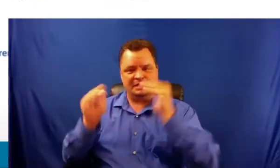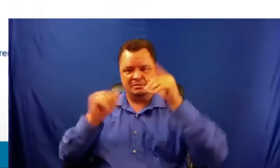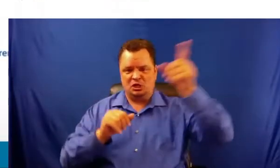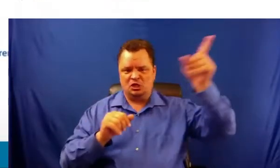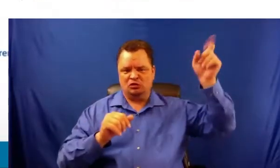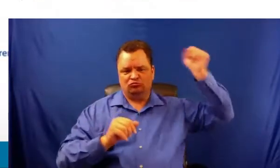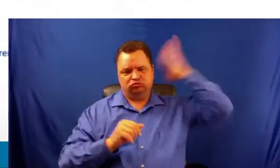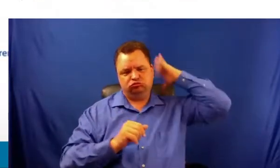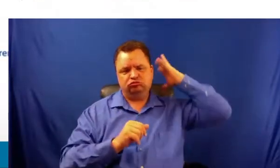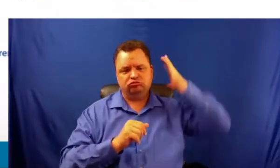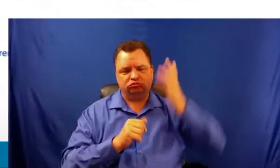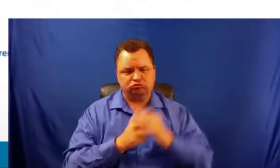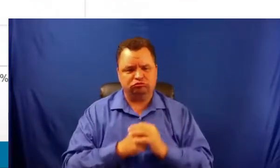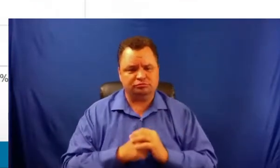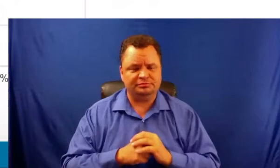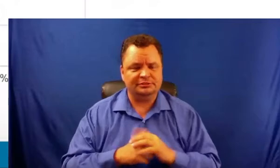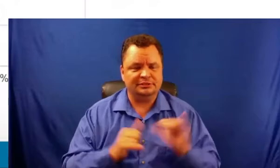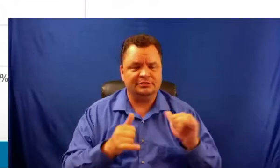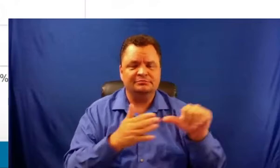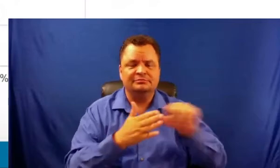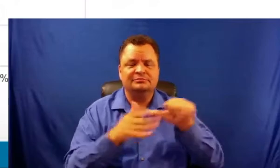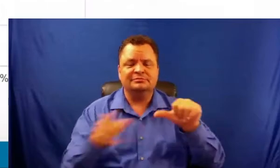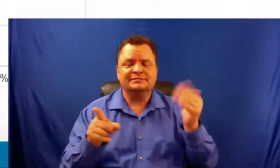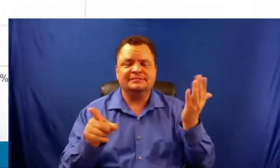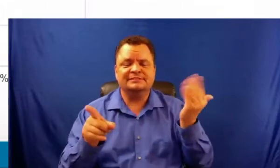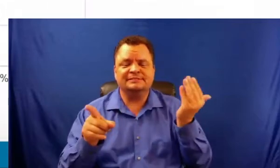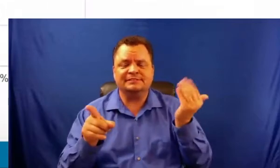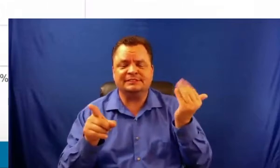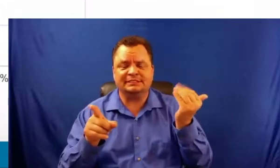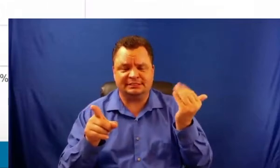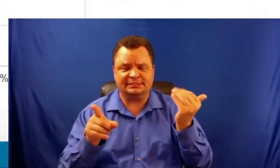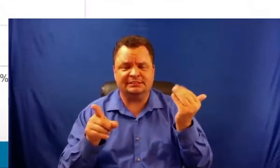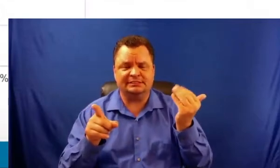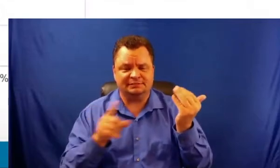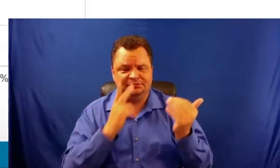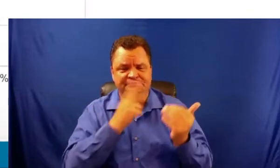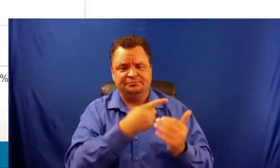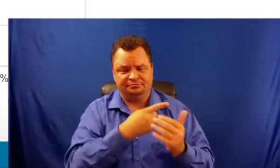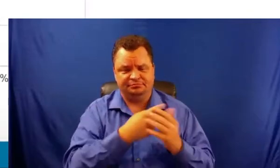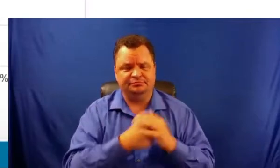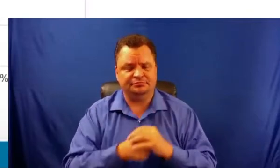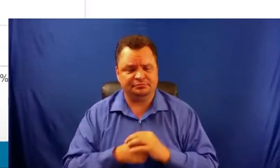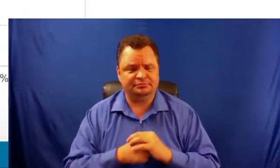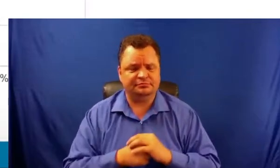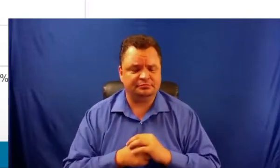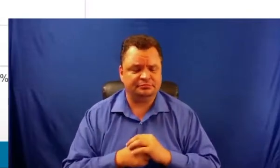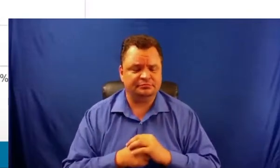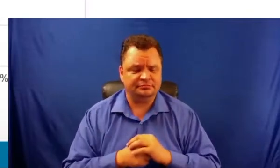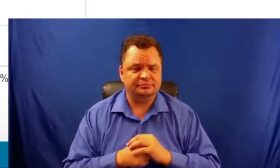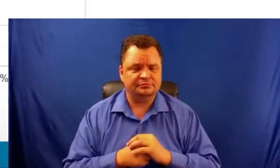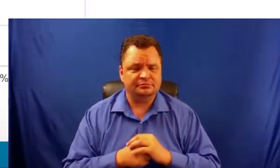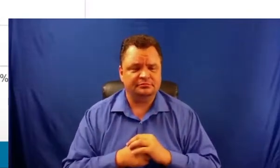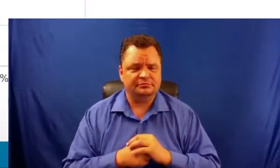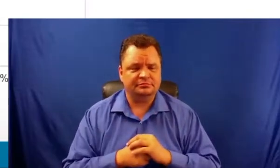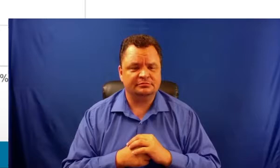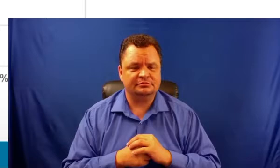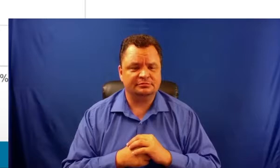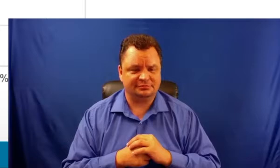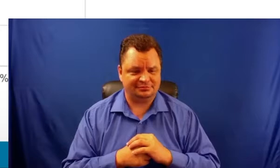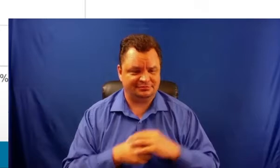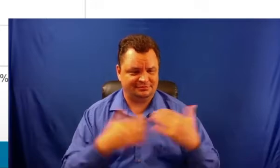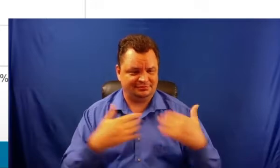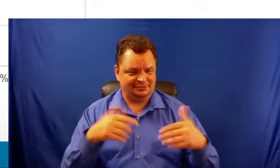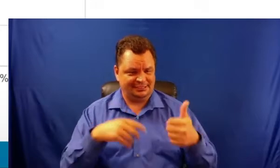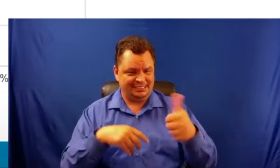which is one of my favorite slides. And this slide is showing us, this again is the 10 largest counties in the state of Colorado. We've been tracking